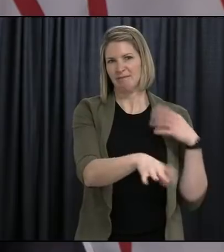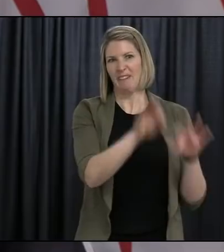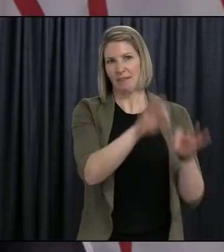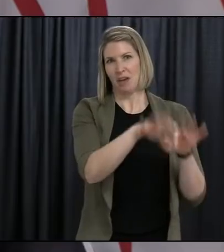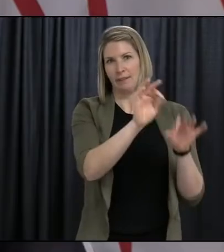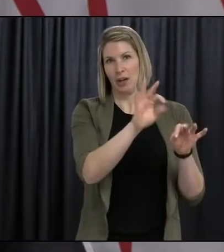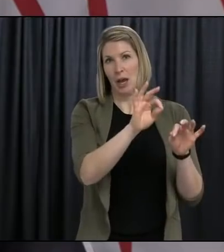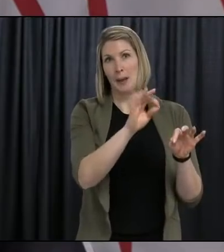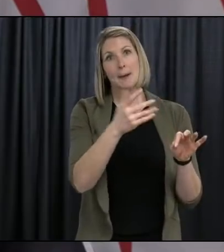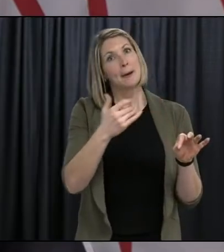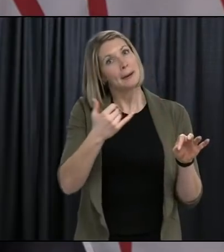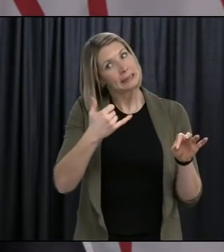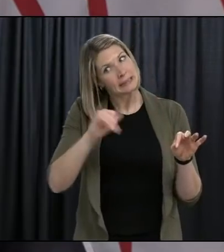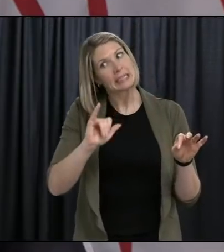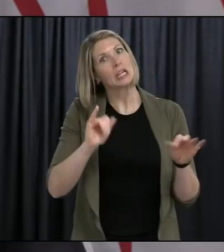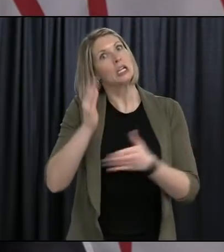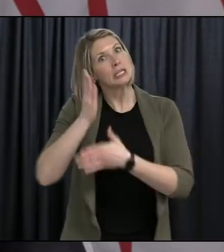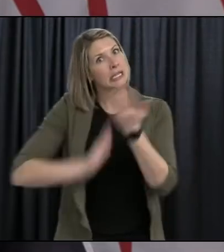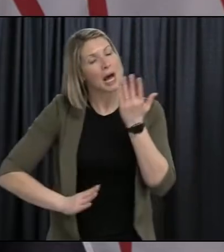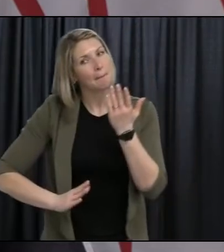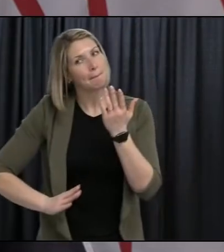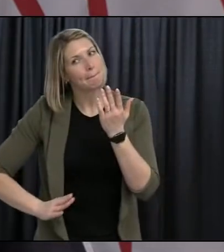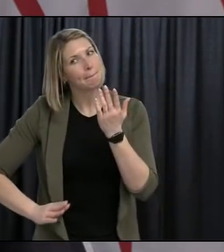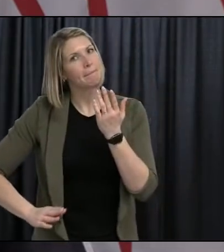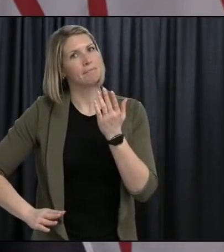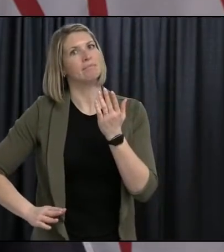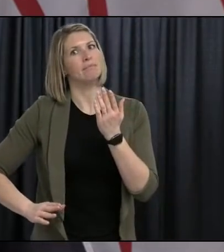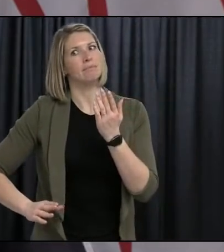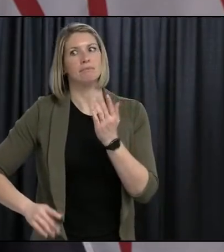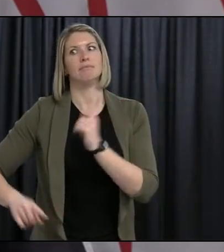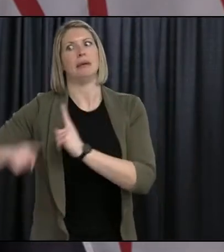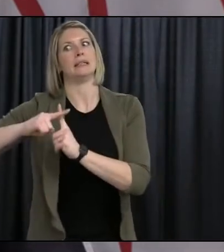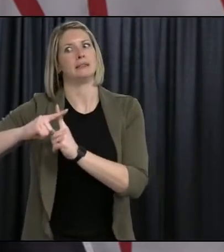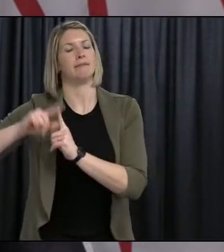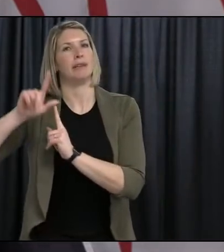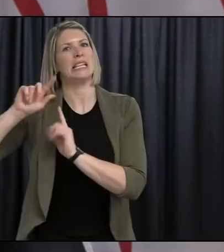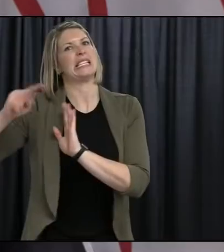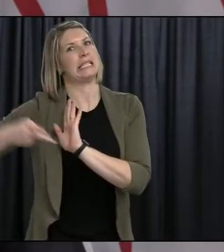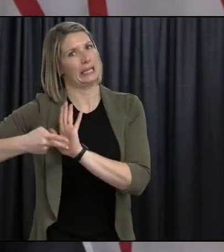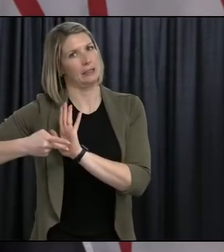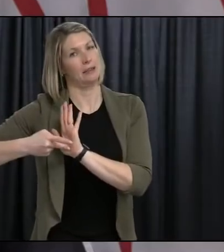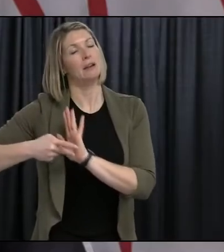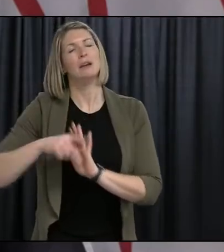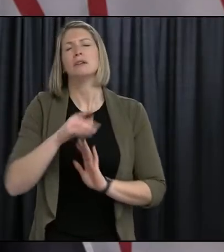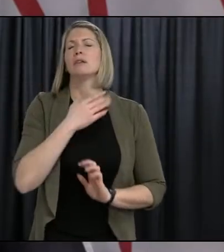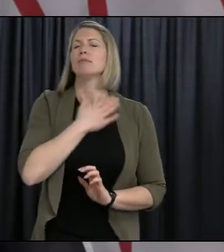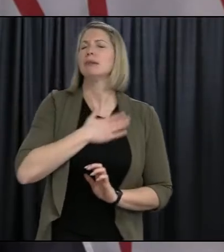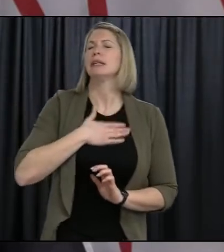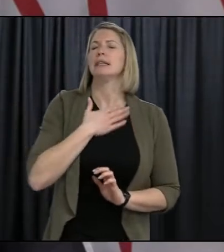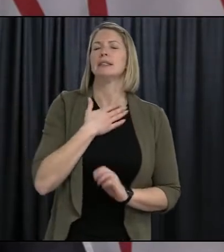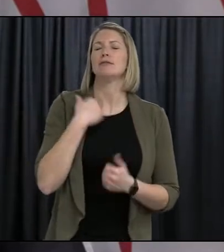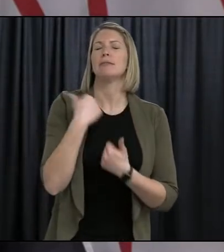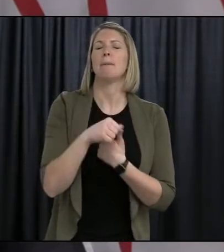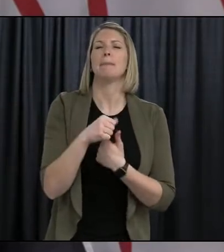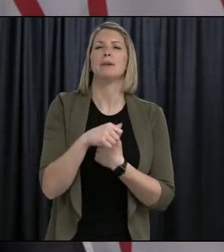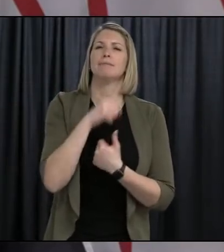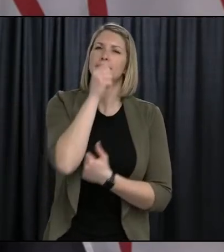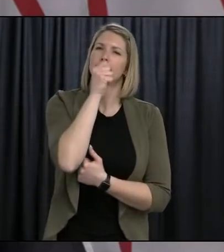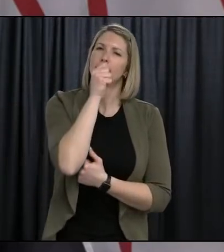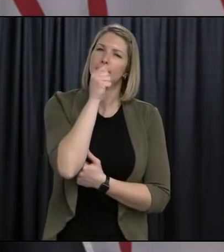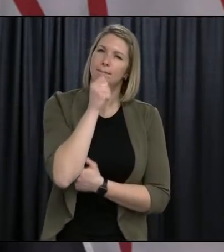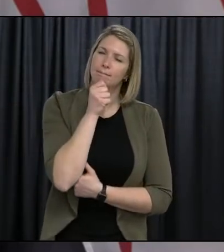I think people need to just think, you need to be patient. I know it's